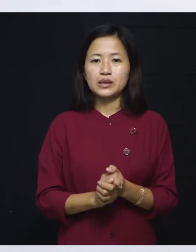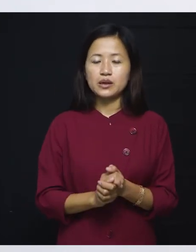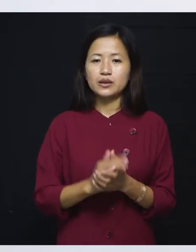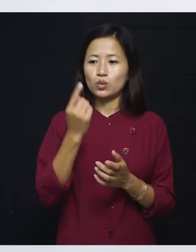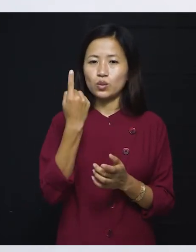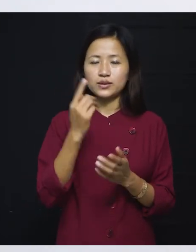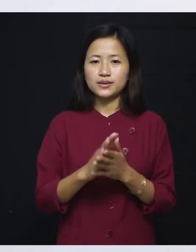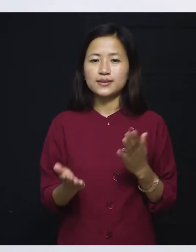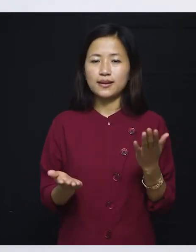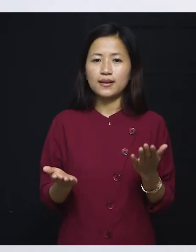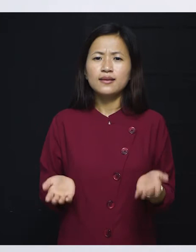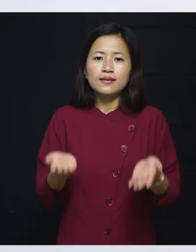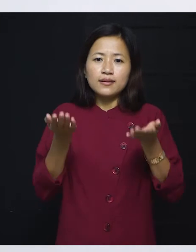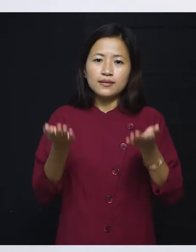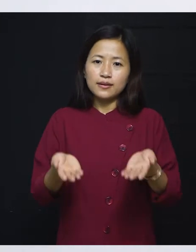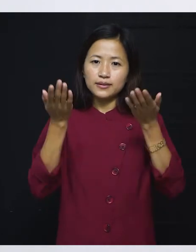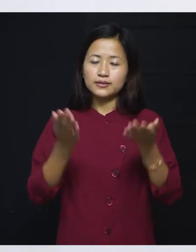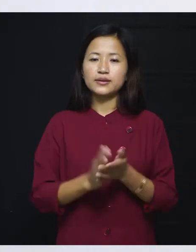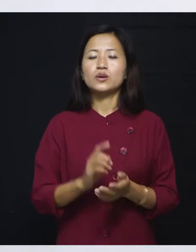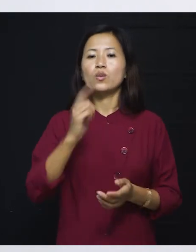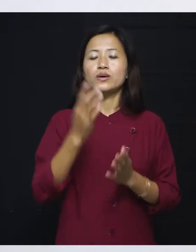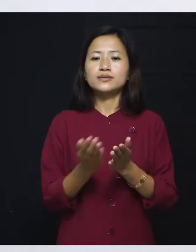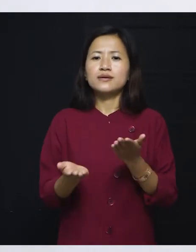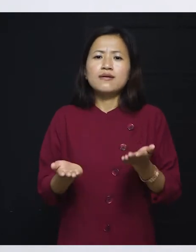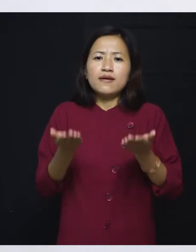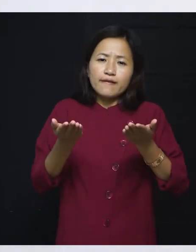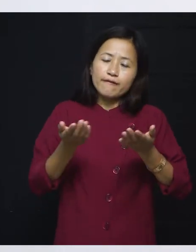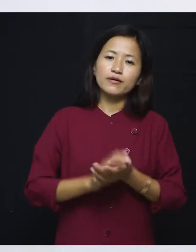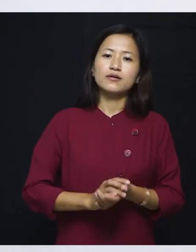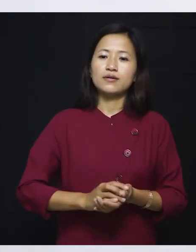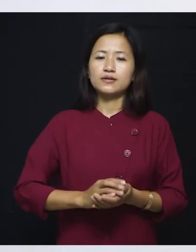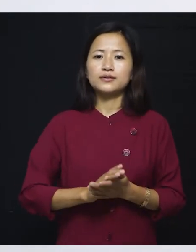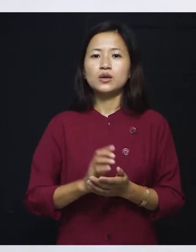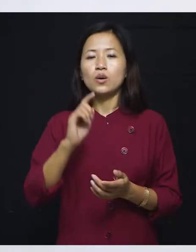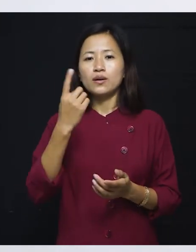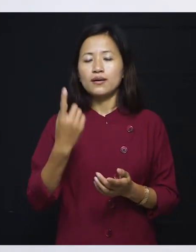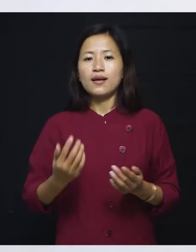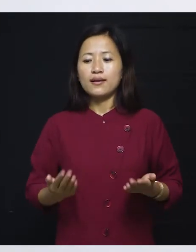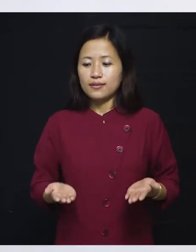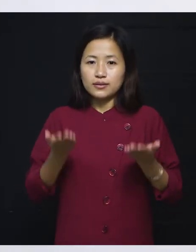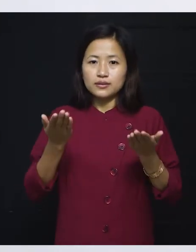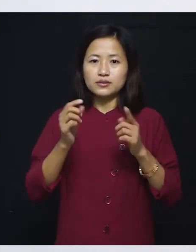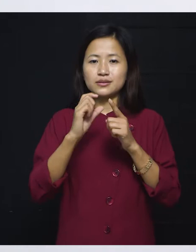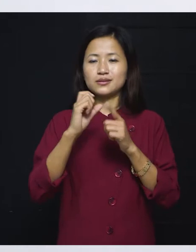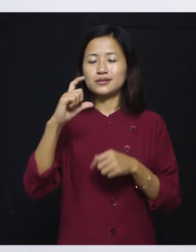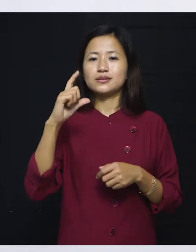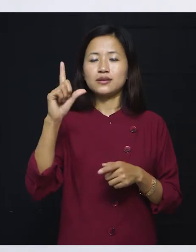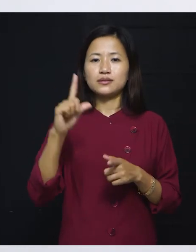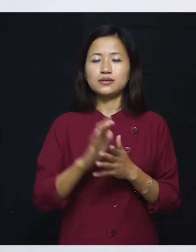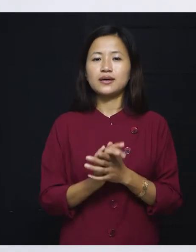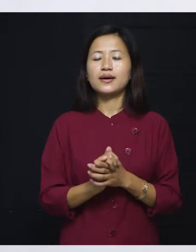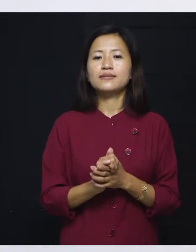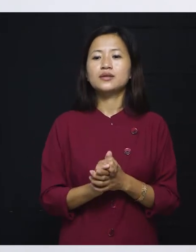lighter and one is a little heavier than the other one. So the lighter one would be the clause, the heavier one would be the